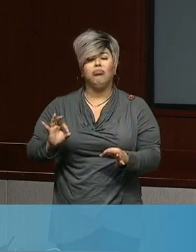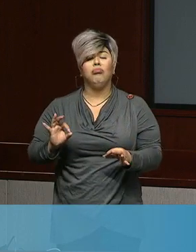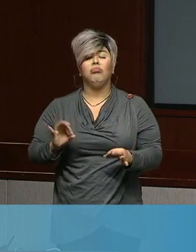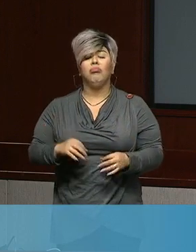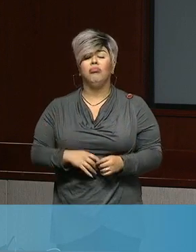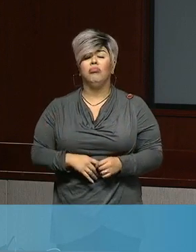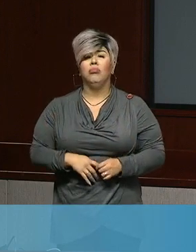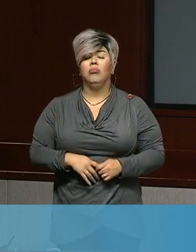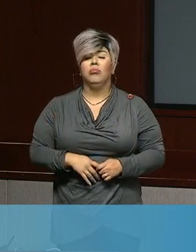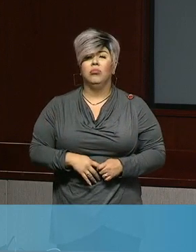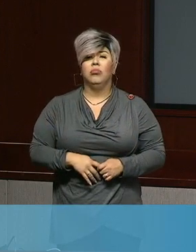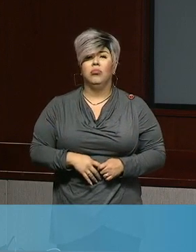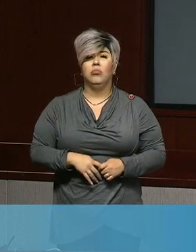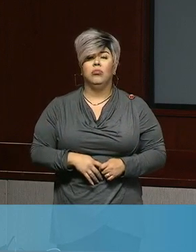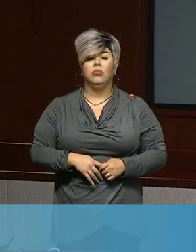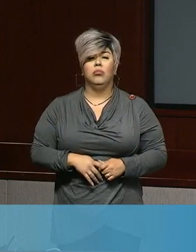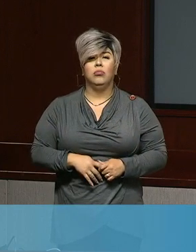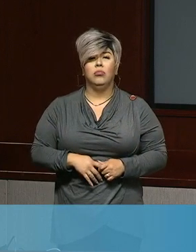are